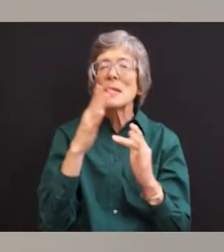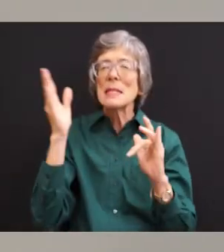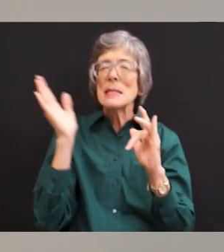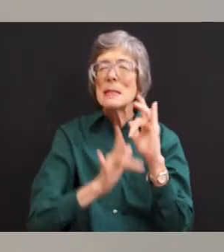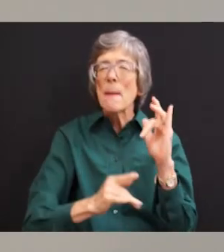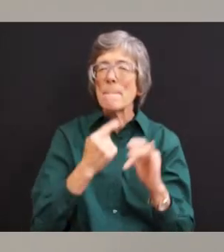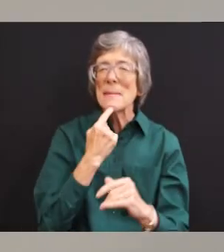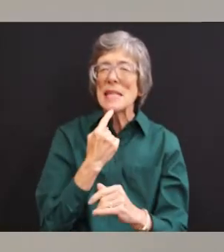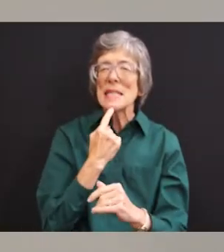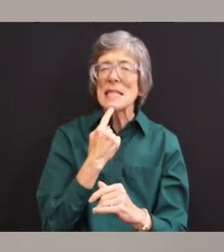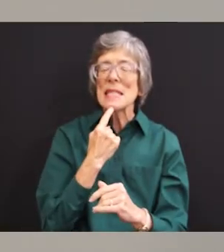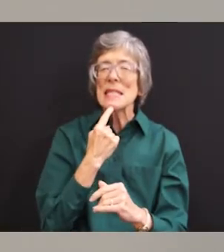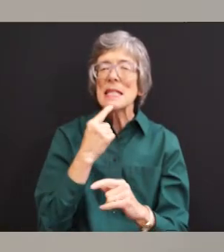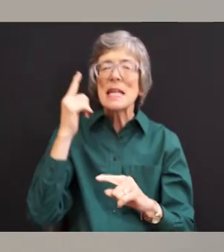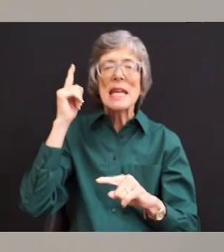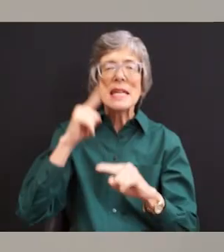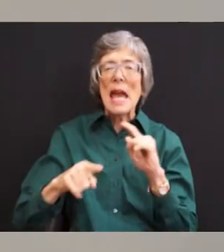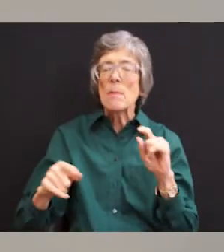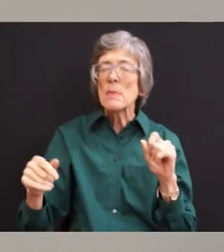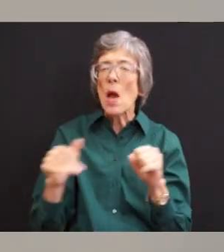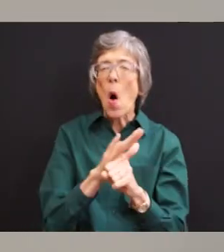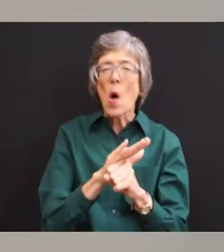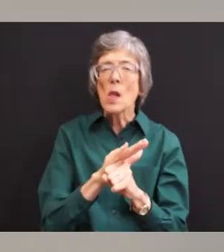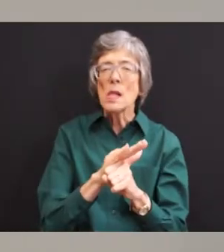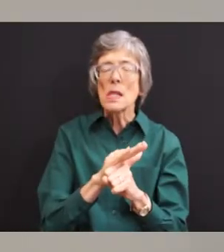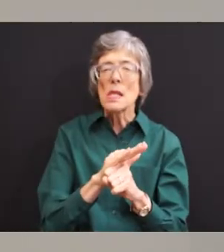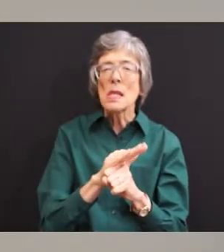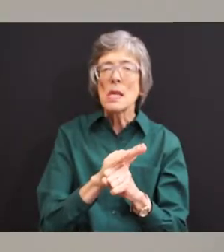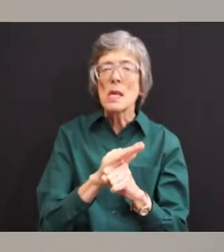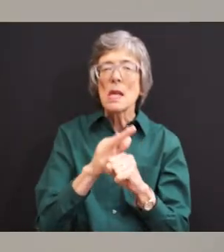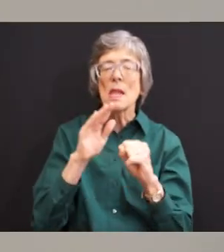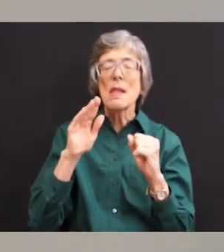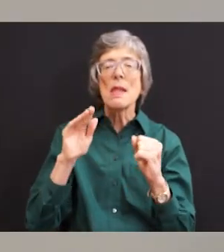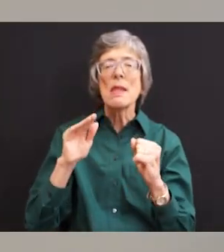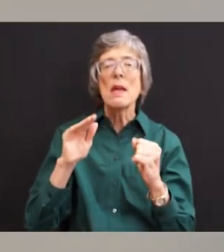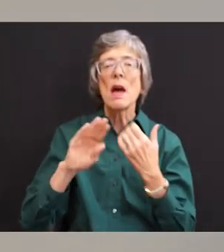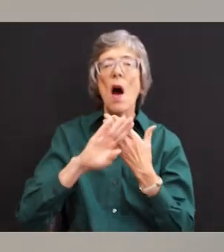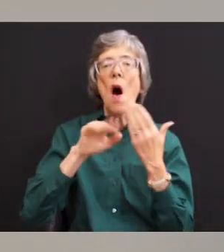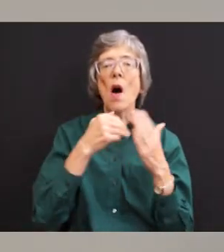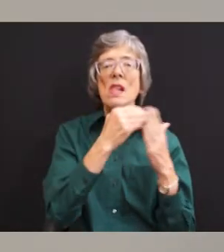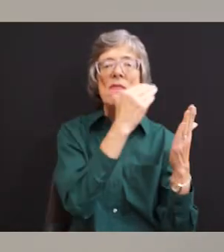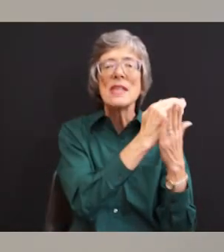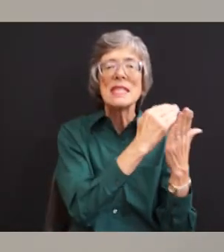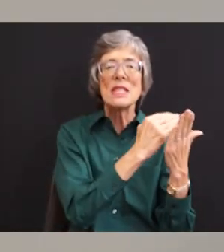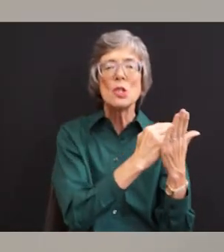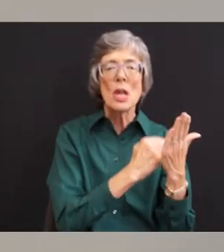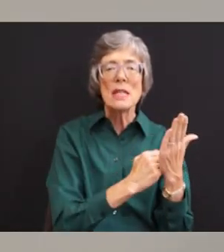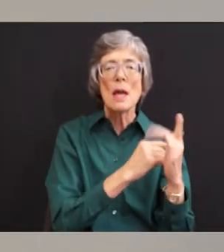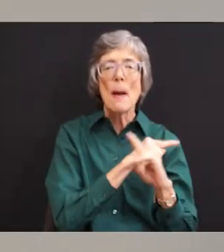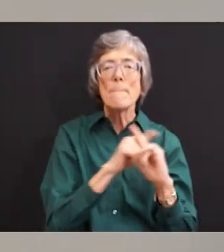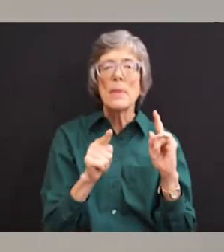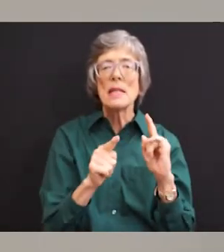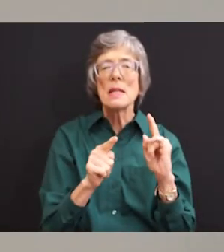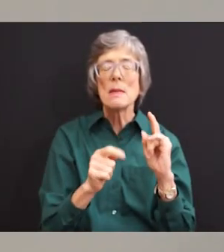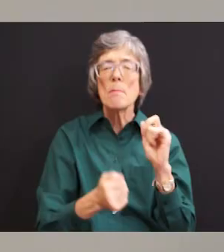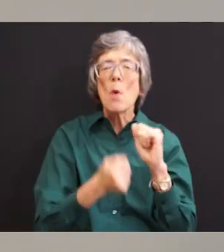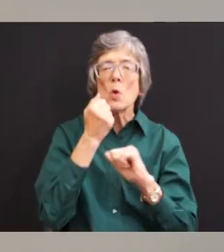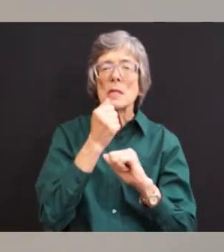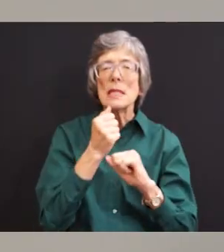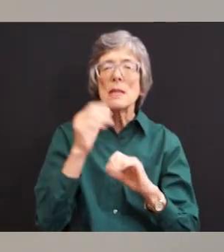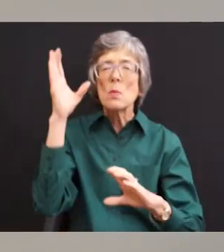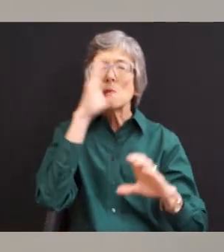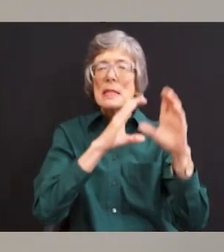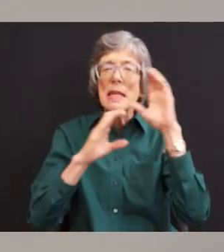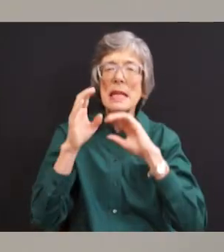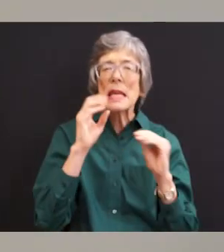This can't be it. Right? He approaches all of his agenda, sure, but but at the bottom seeking something more because he